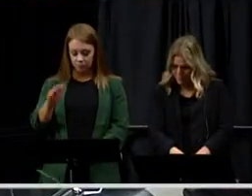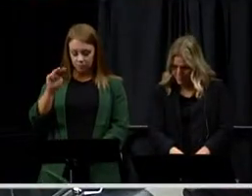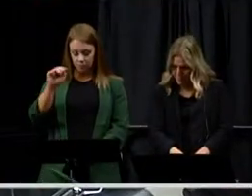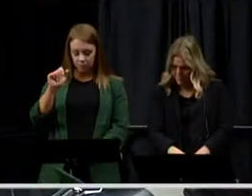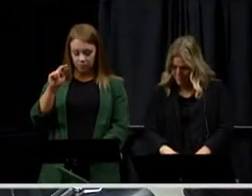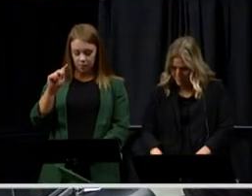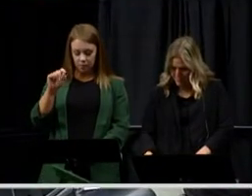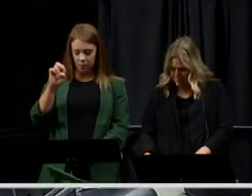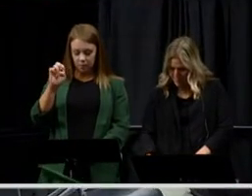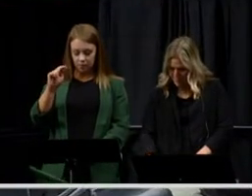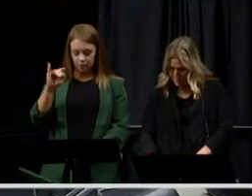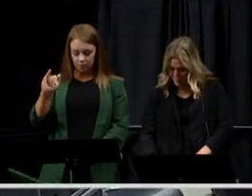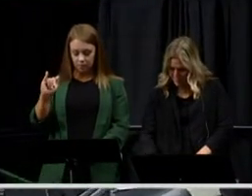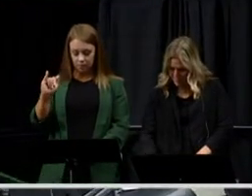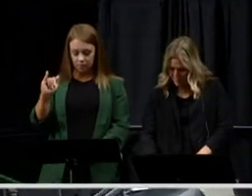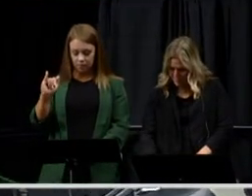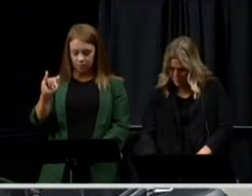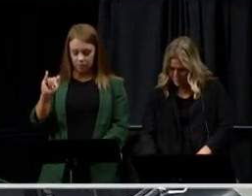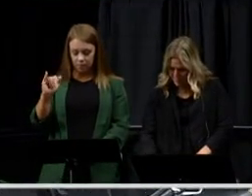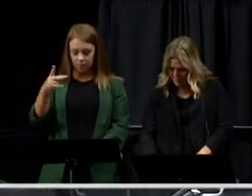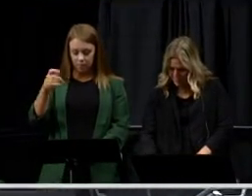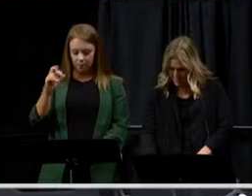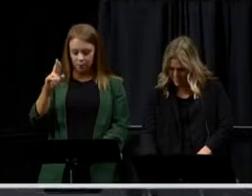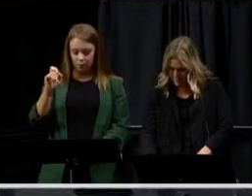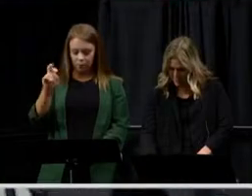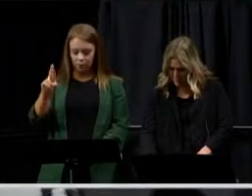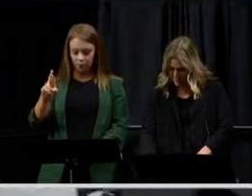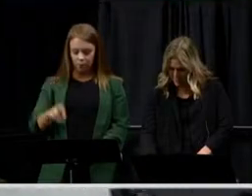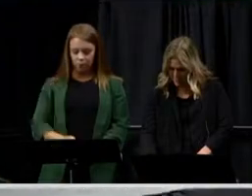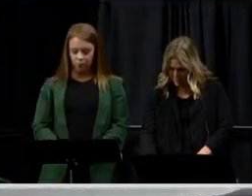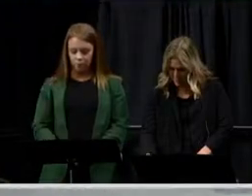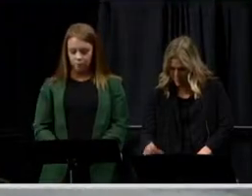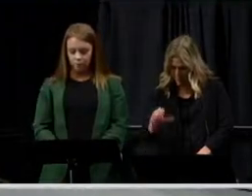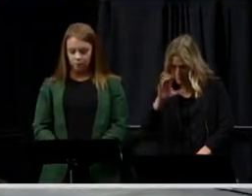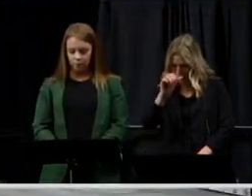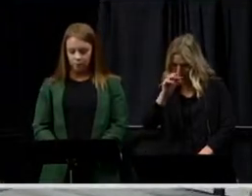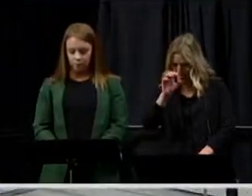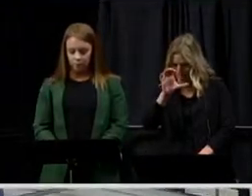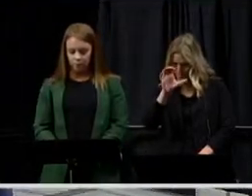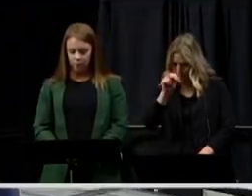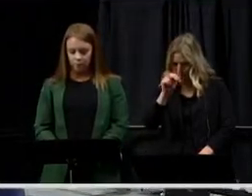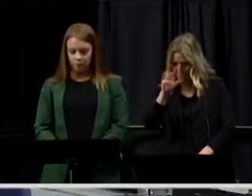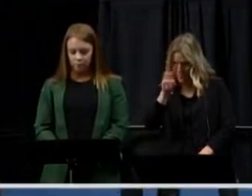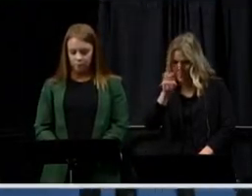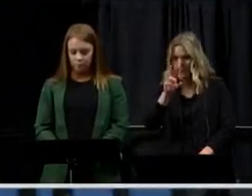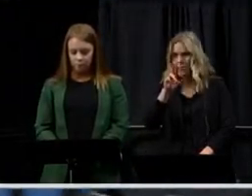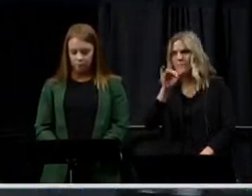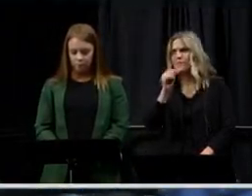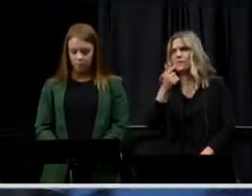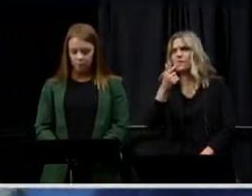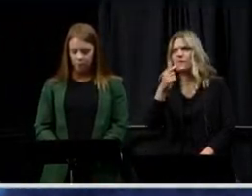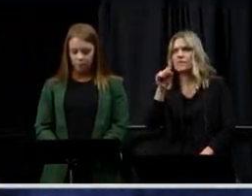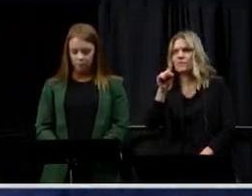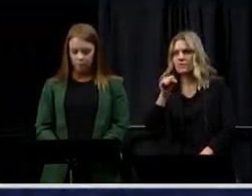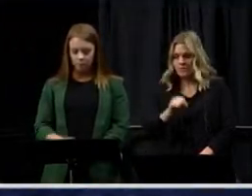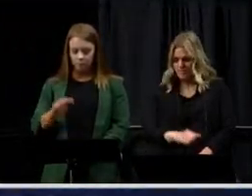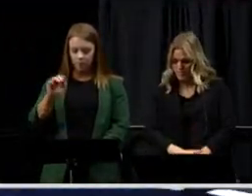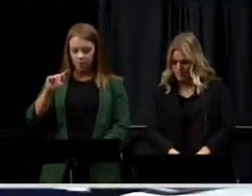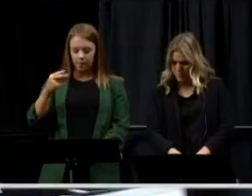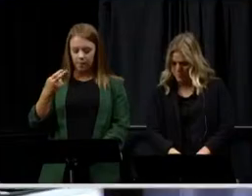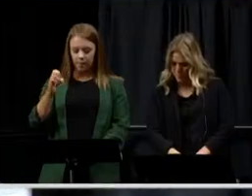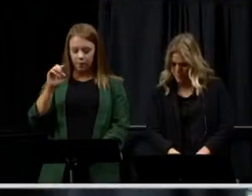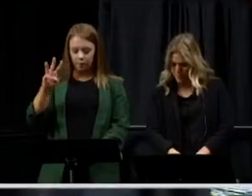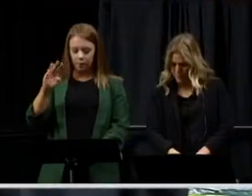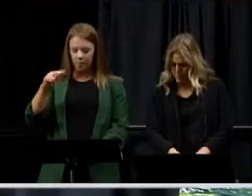Miazani Kianche J. Torres Parker. Cameron Wayne Riggs. Matthew